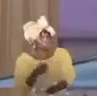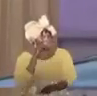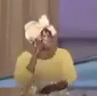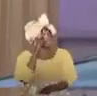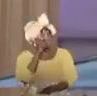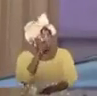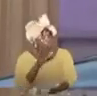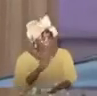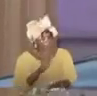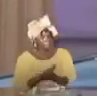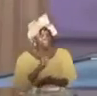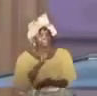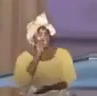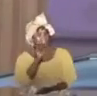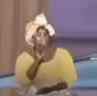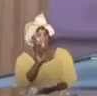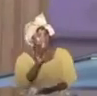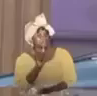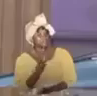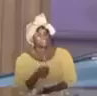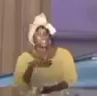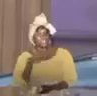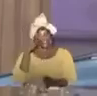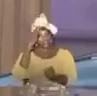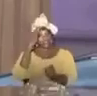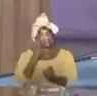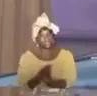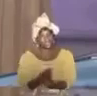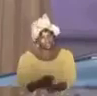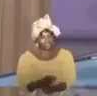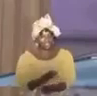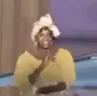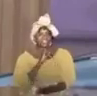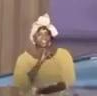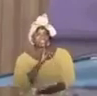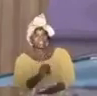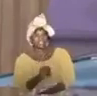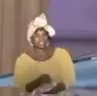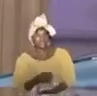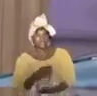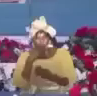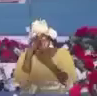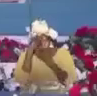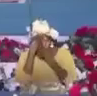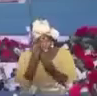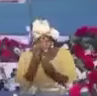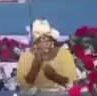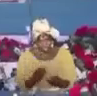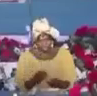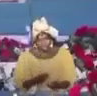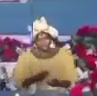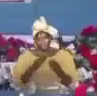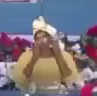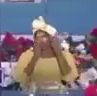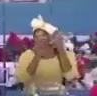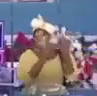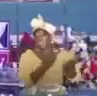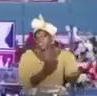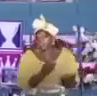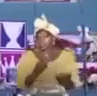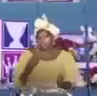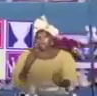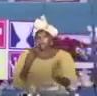Faith is the name given to the action of obedience you take as proof that you believe.